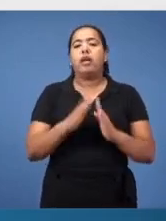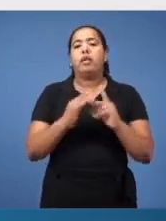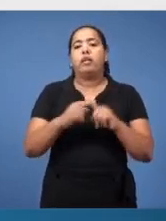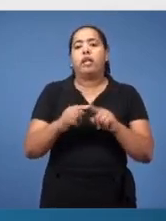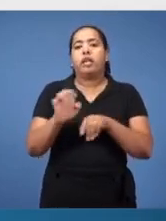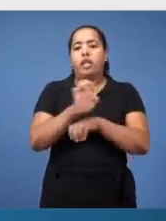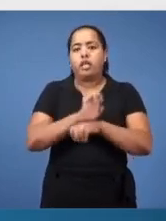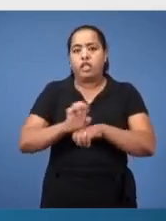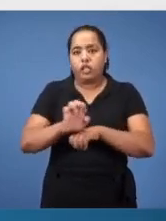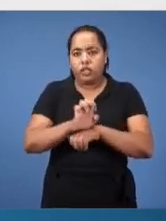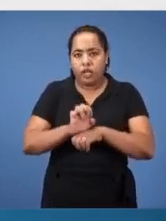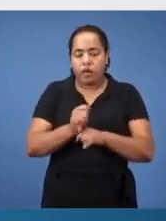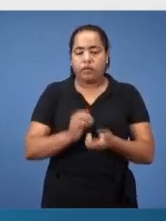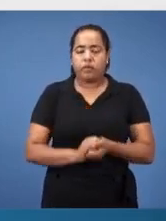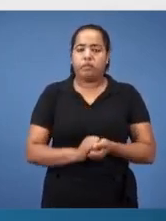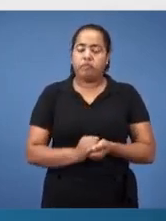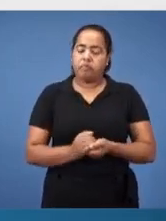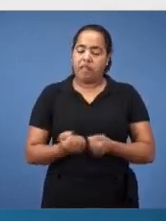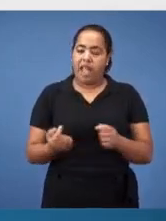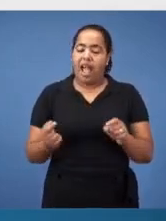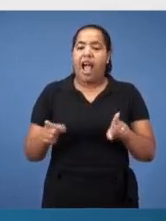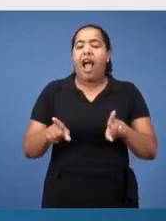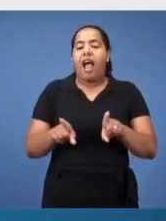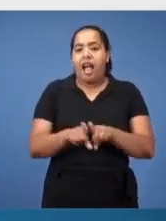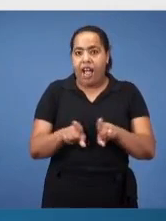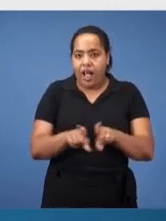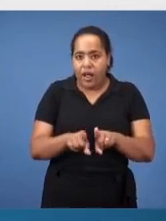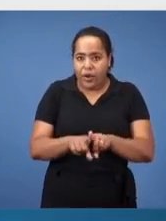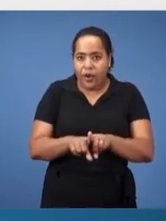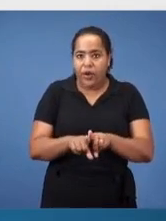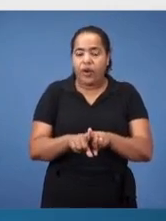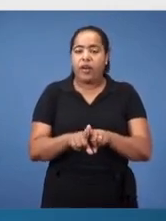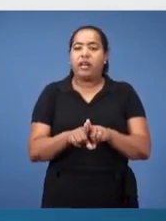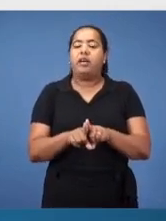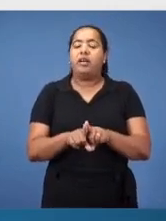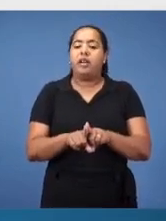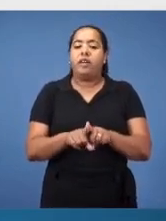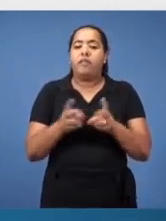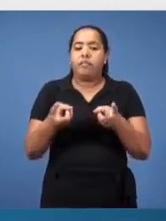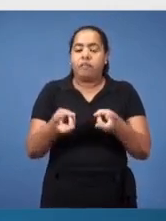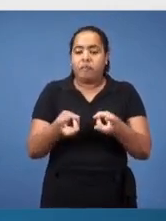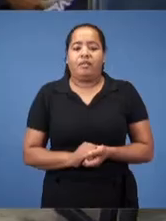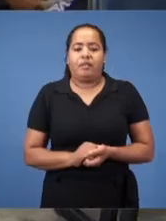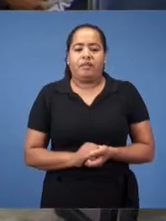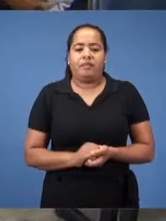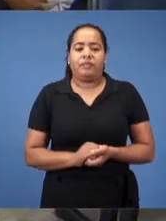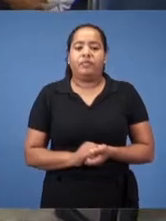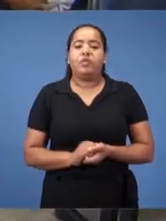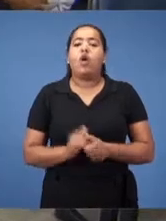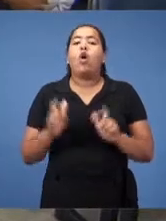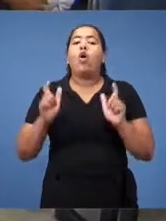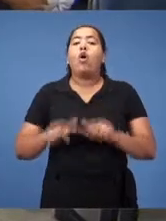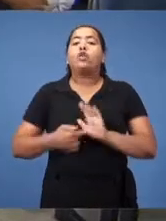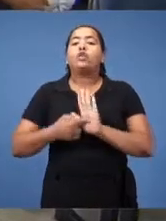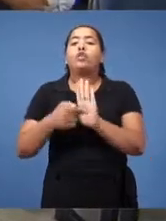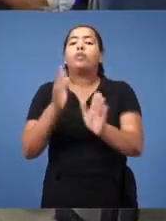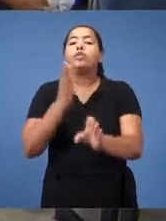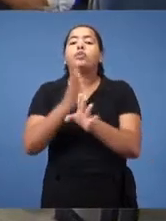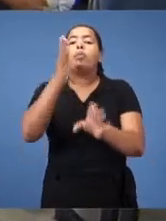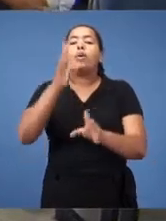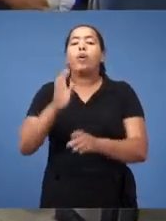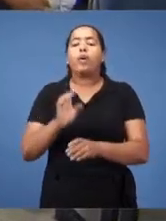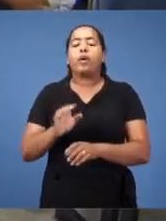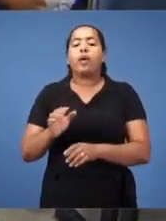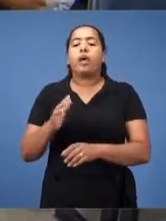we hear this answer in the church of Ephesus. So now let's look for the soon in the church of Smyrna. I